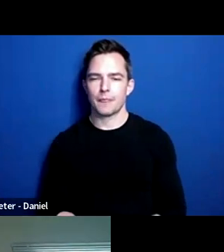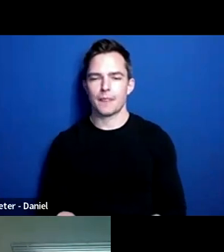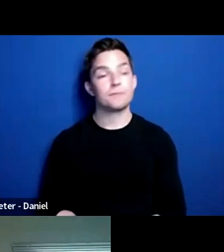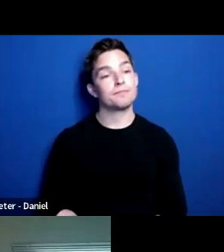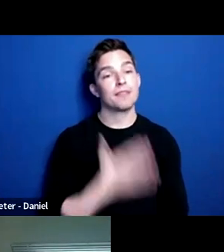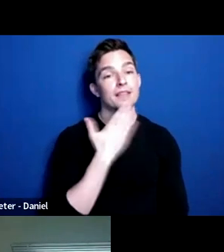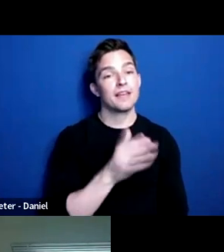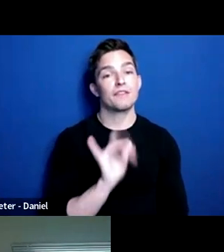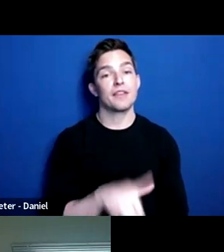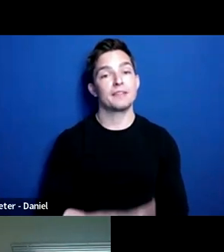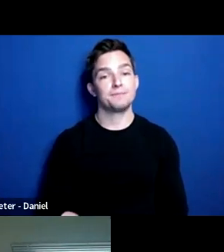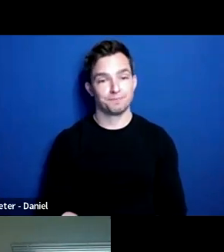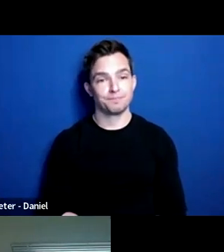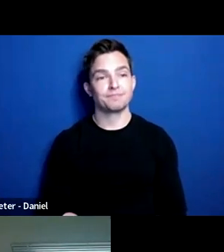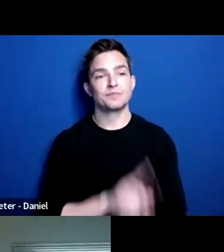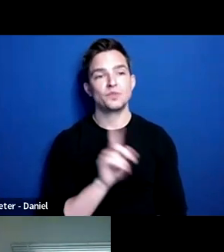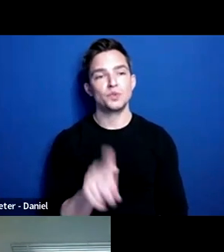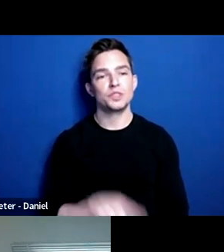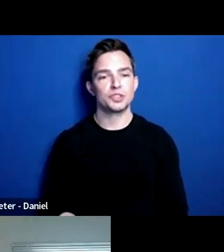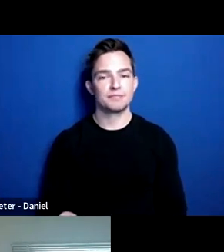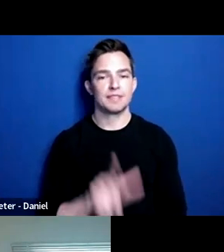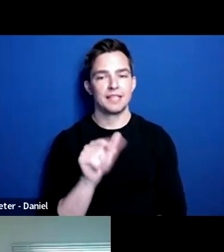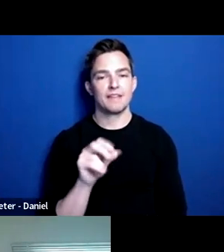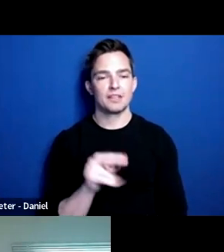Thank you for that question, Lavon.